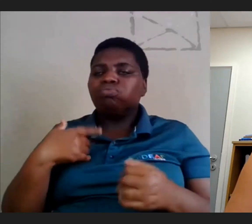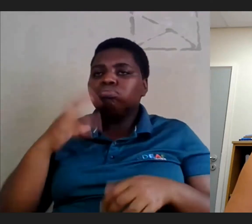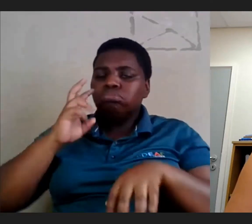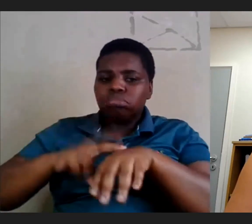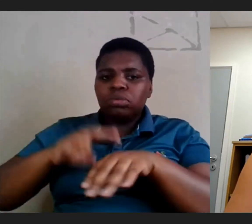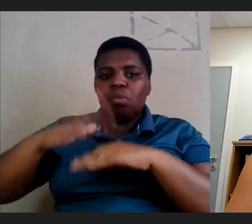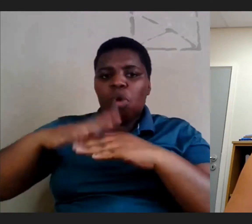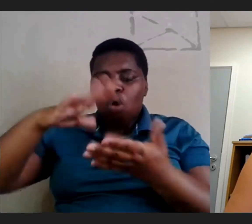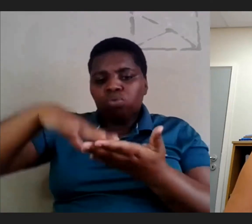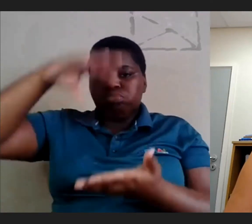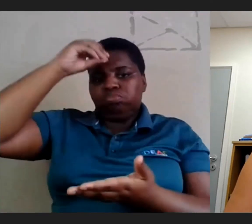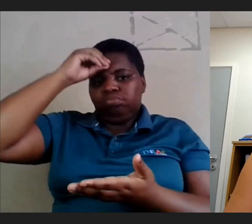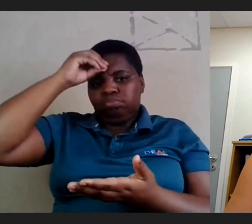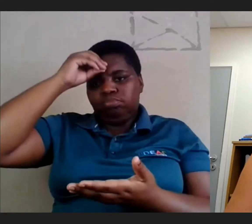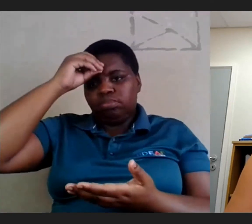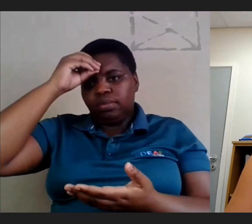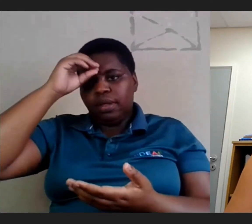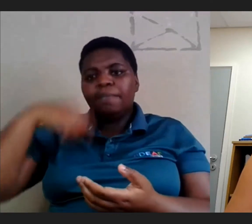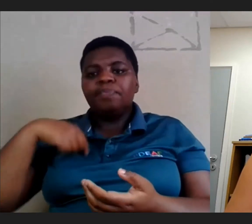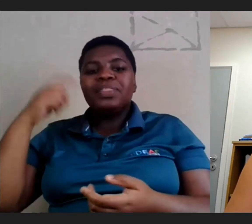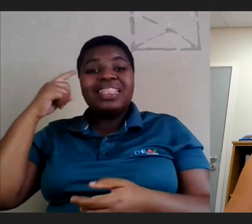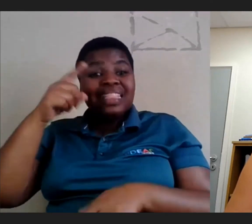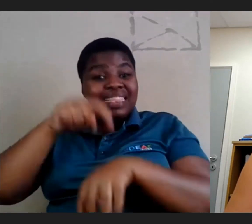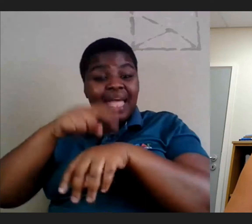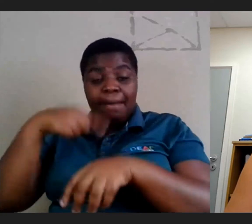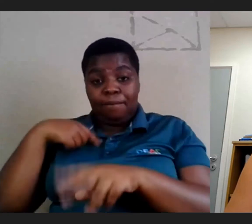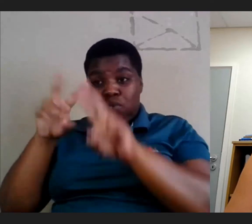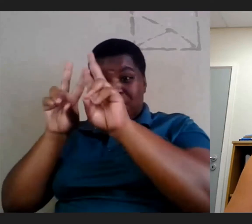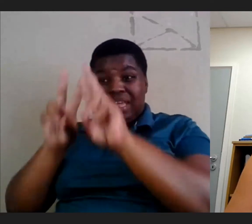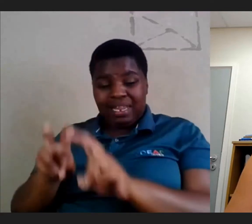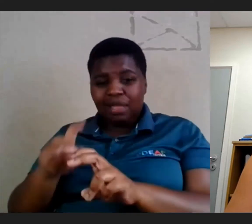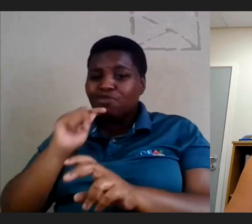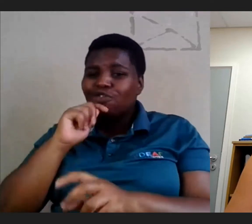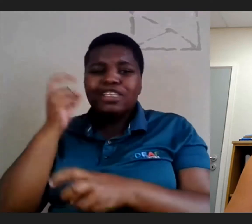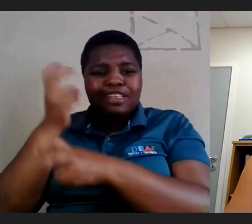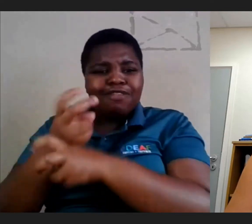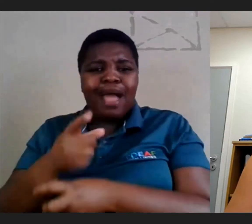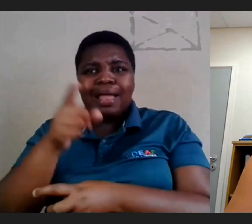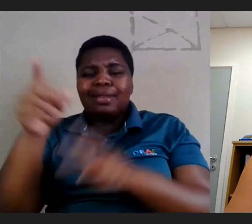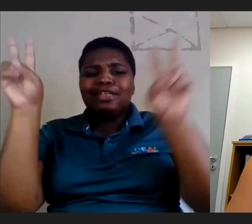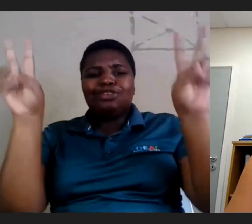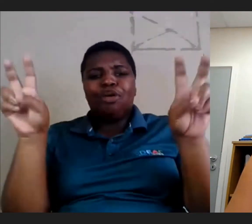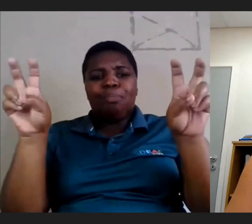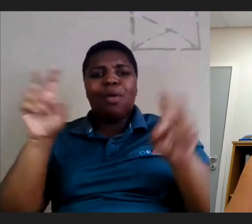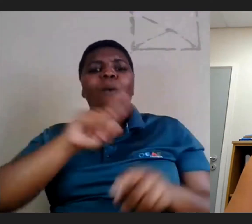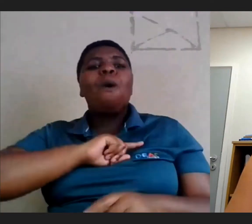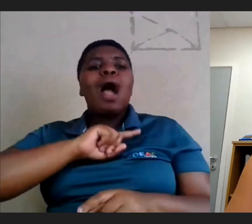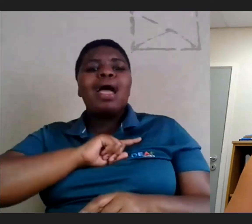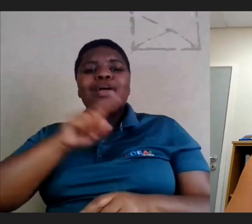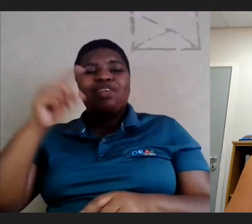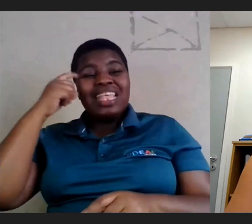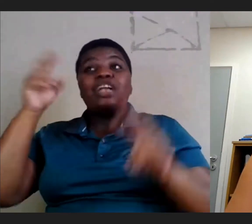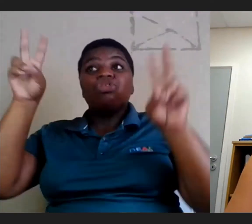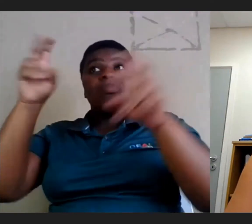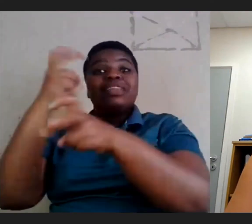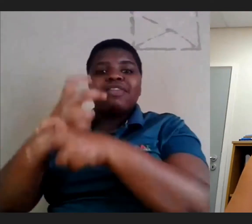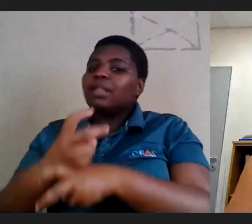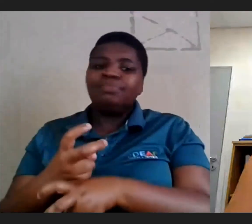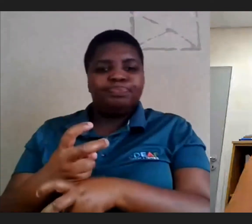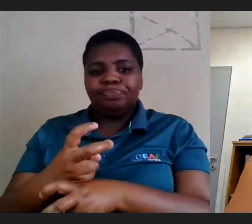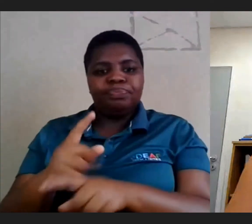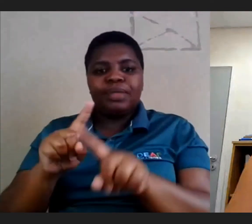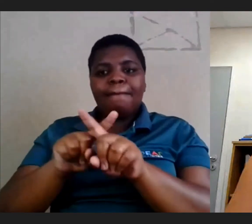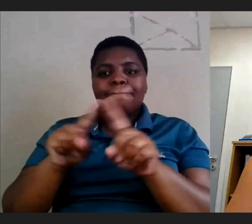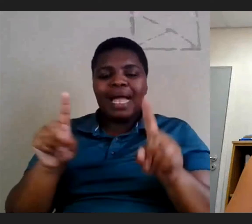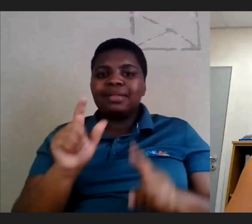health. So even in our research, we really found it difficult to talk about this topic, not just because the topic was difficult, also because the